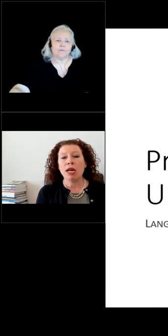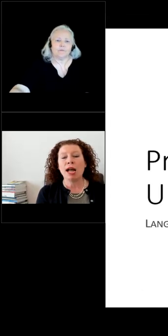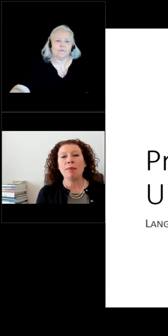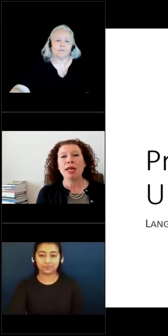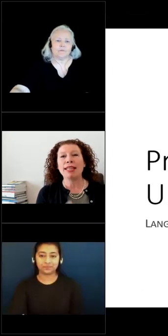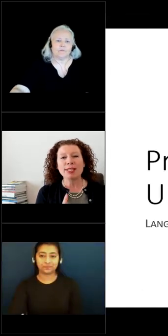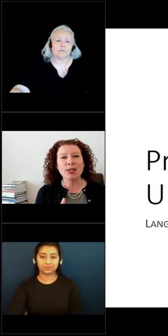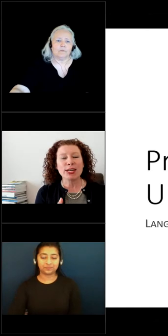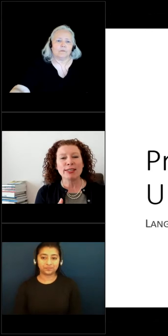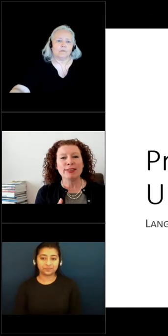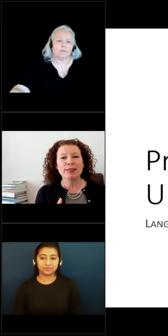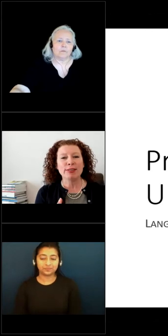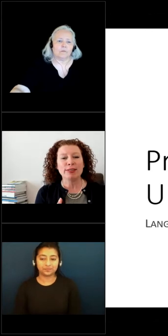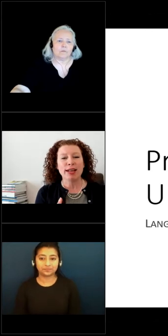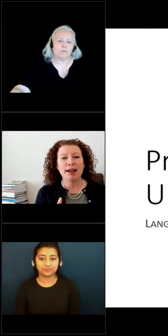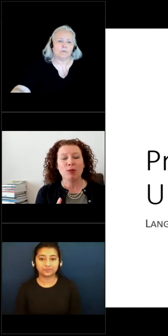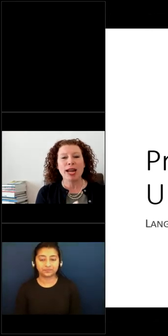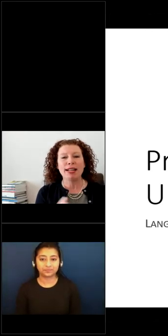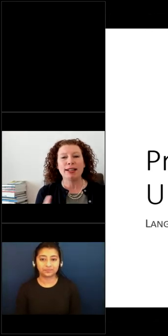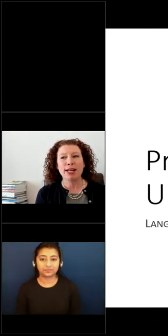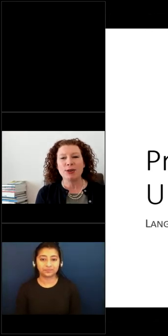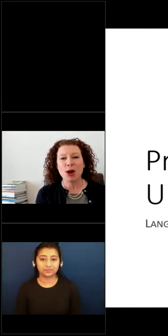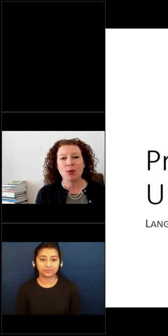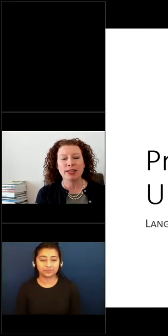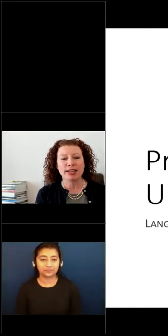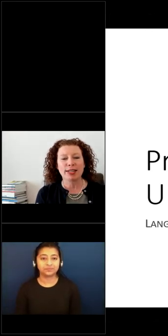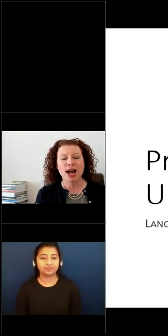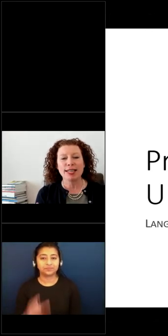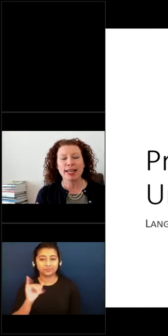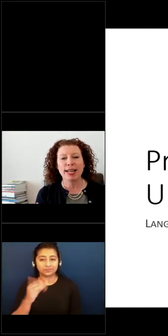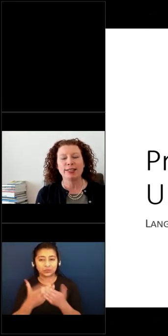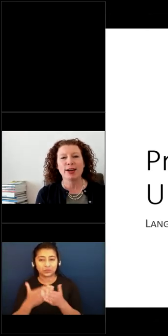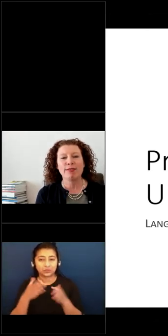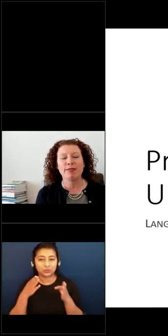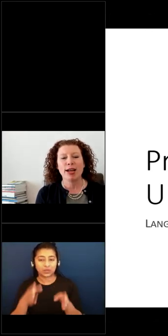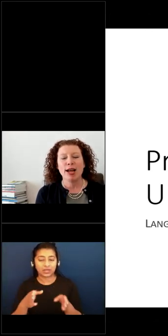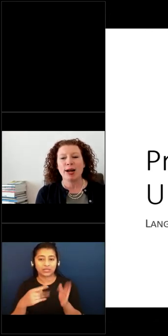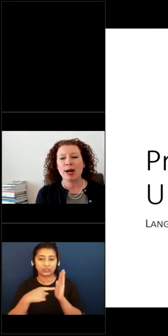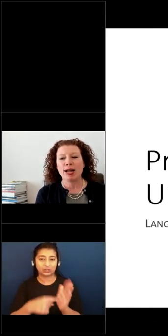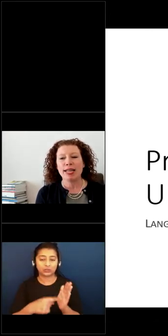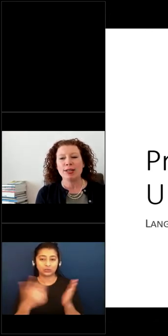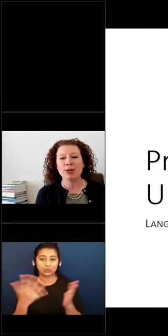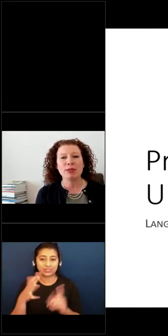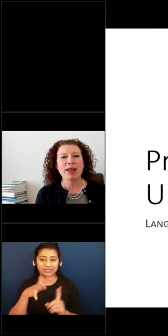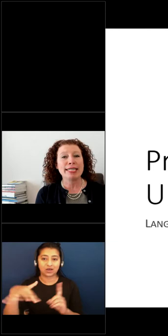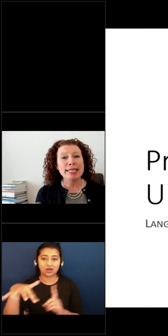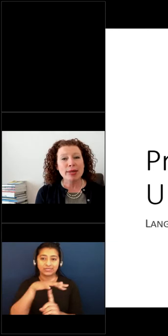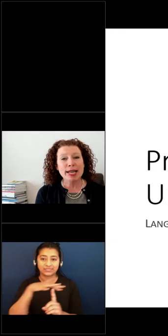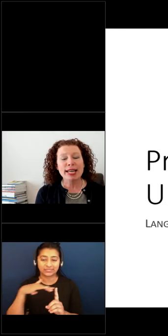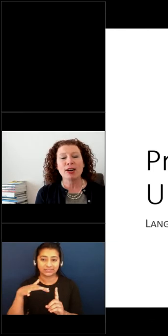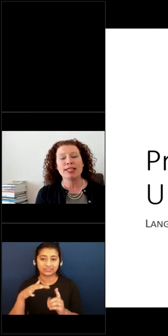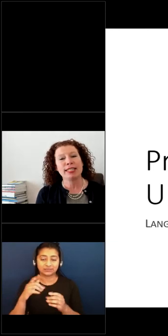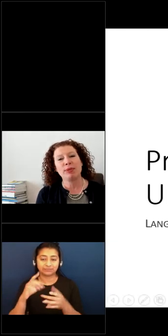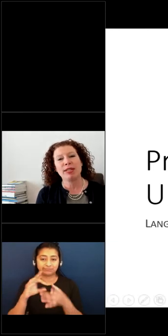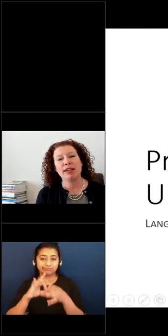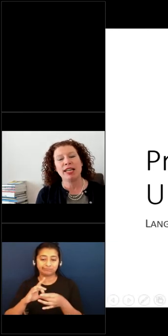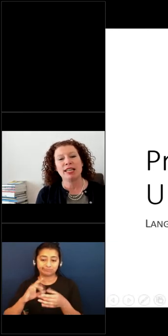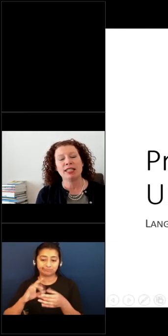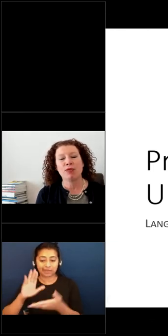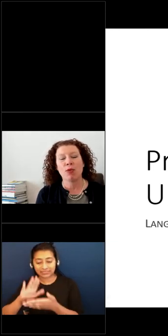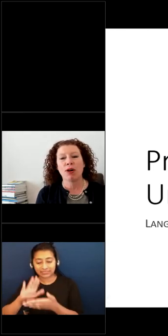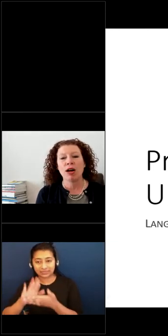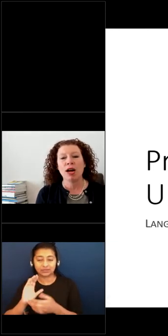So that's a good way to let you know what the context of, in terms of academia and our